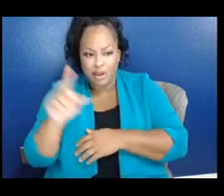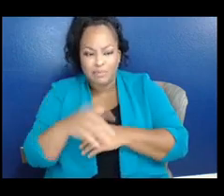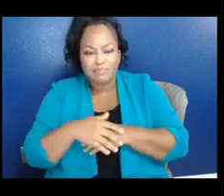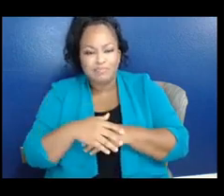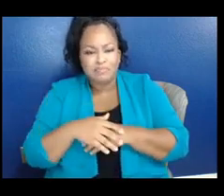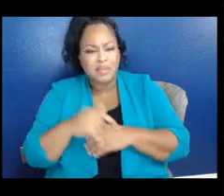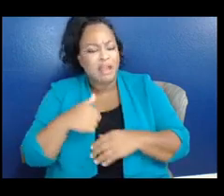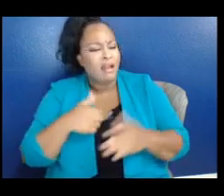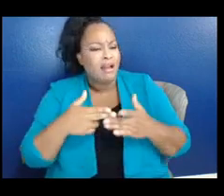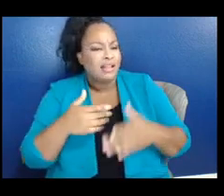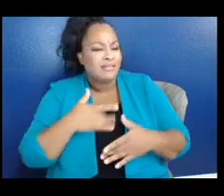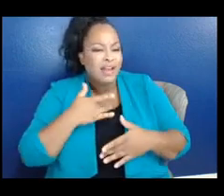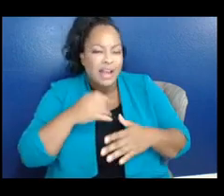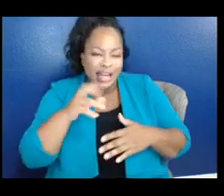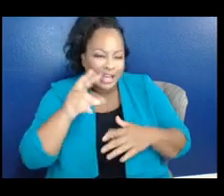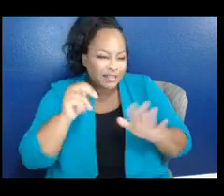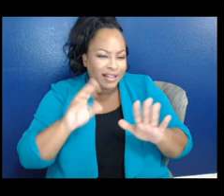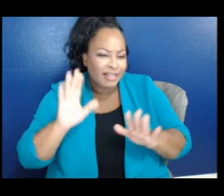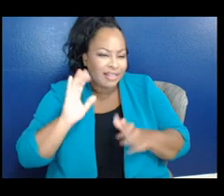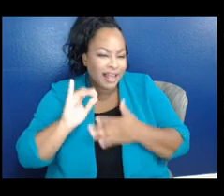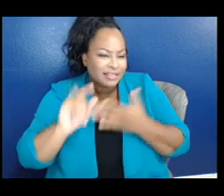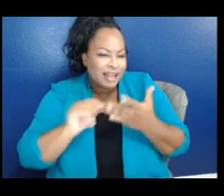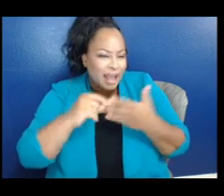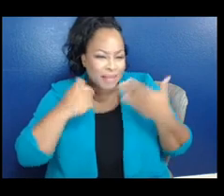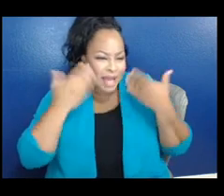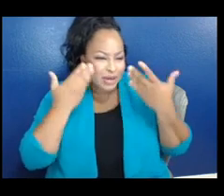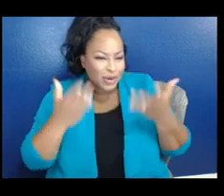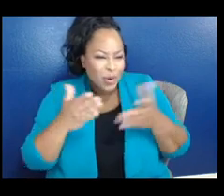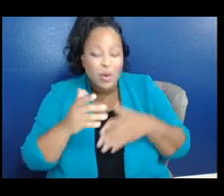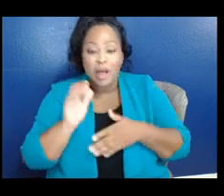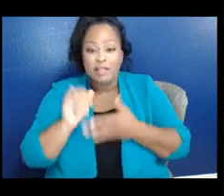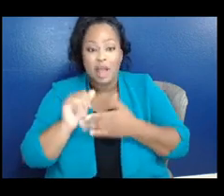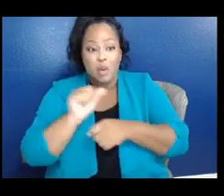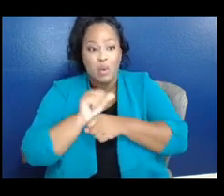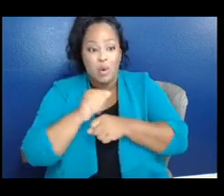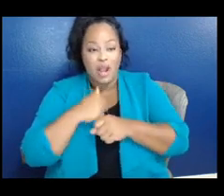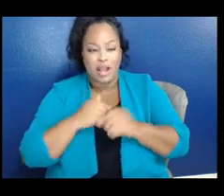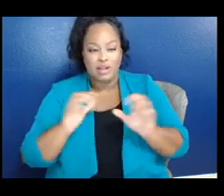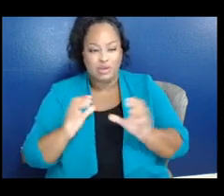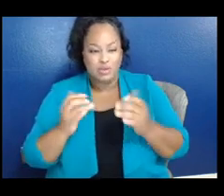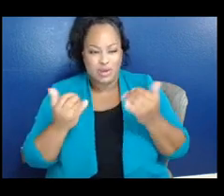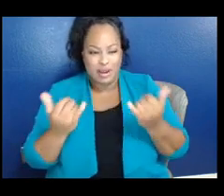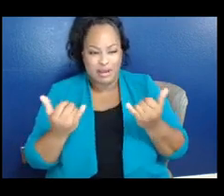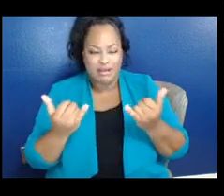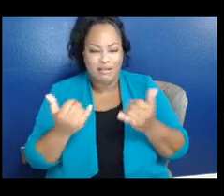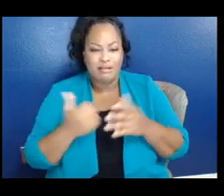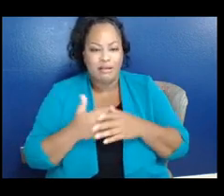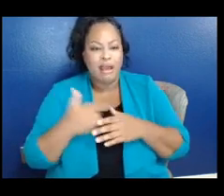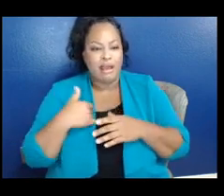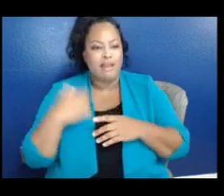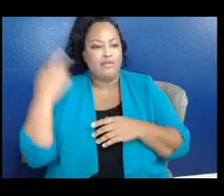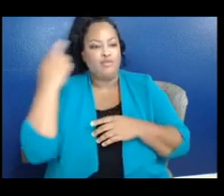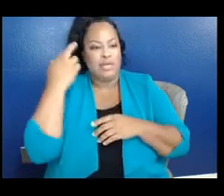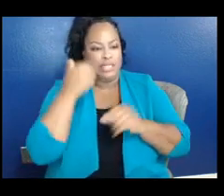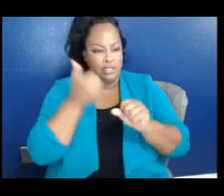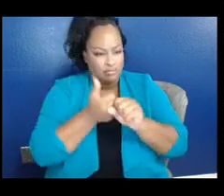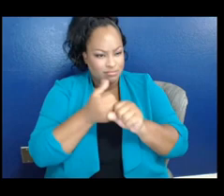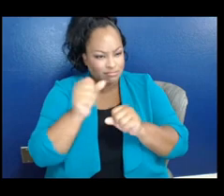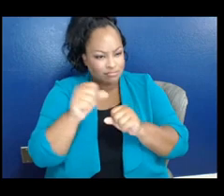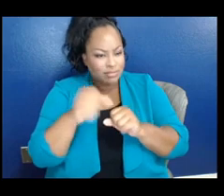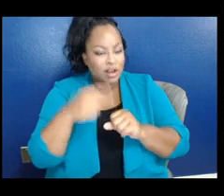honestly feel, even though I didn't know it at the time, that the work that I do now was purposed. It